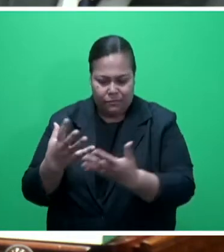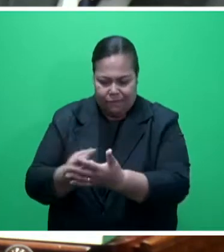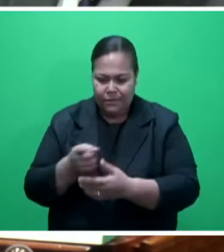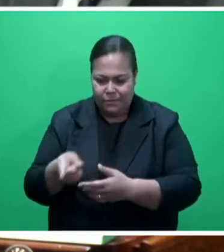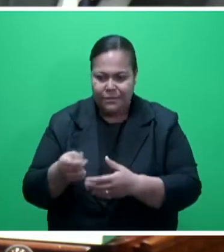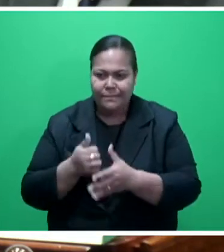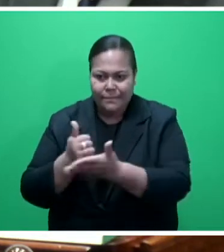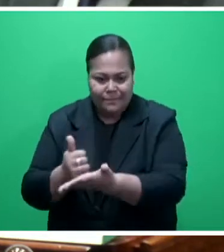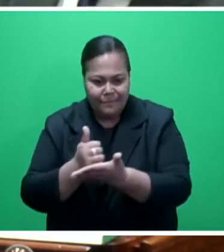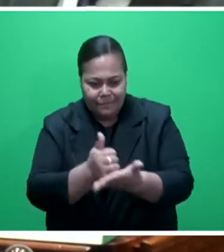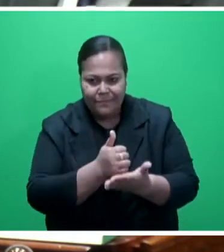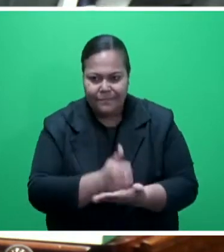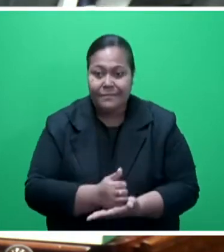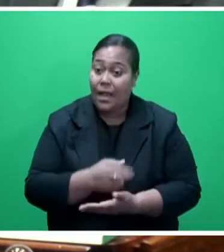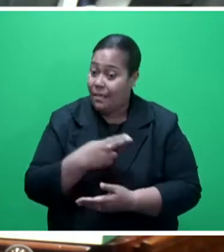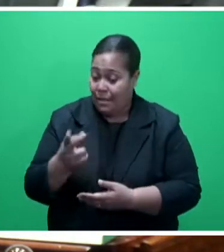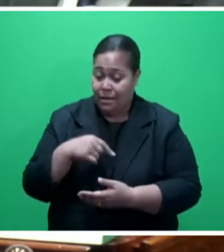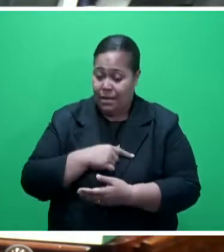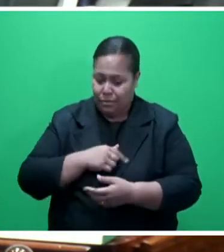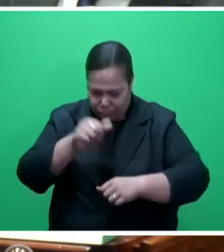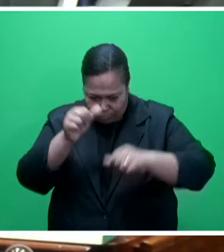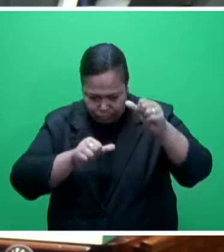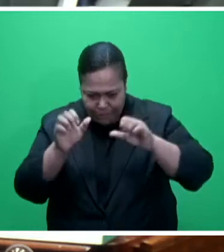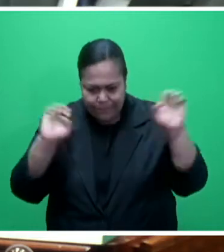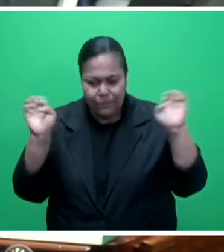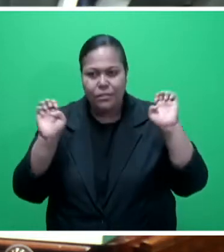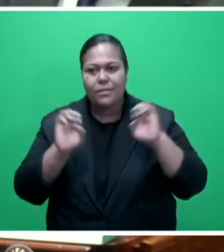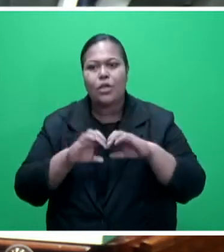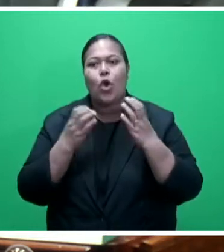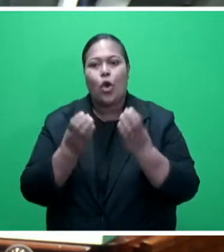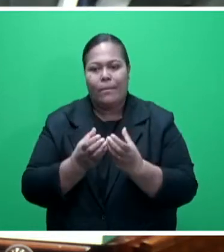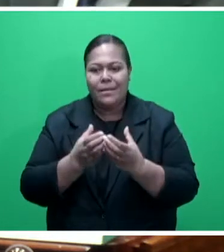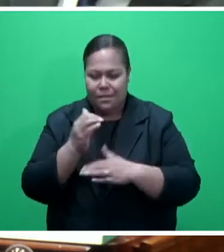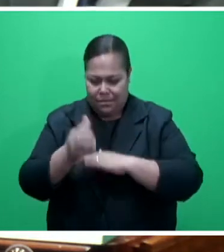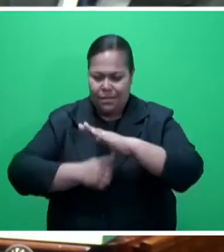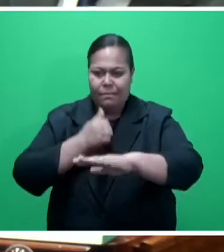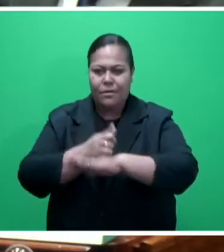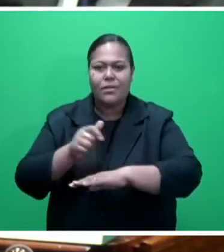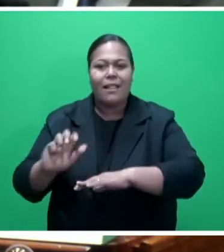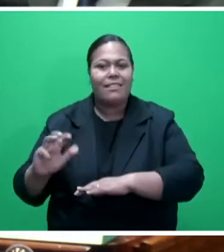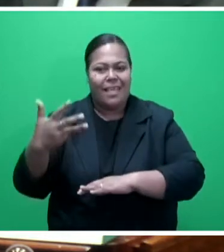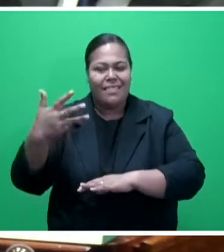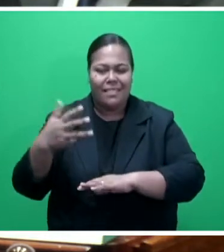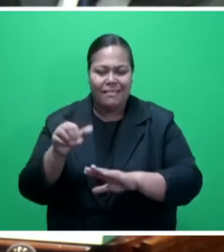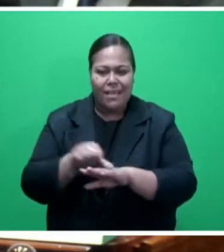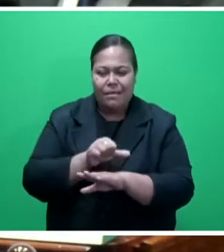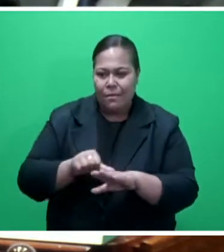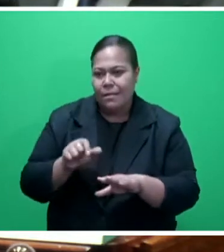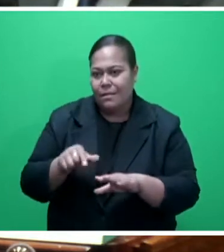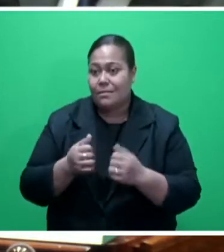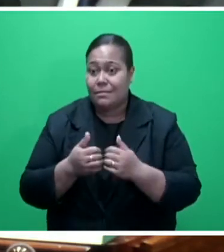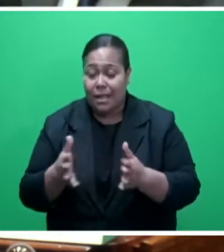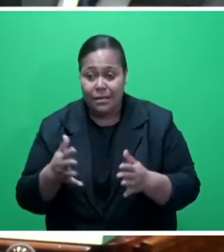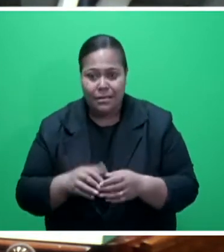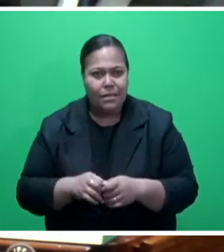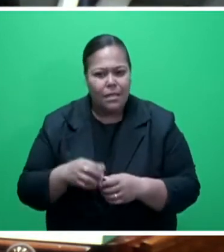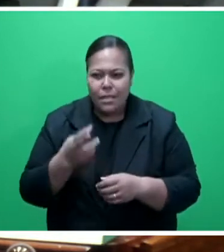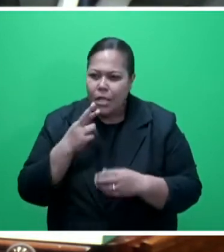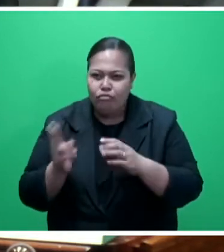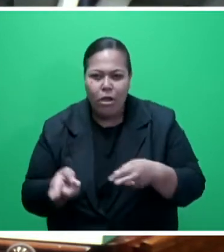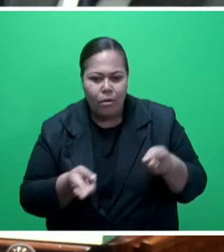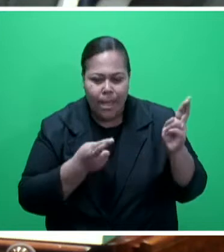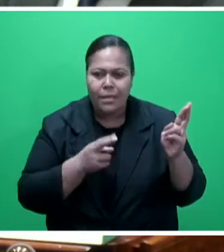information, Mr. Speaker, sir, was analyzed by the emergency committee that convened on the 9th of April and recommended for the worst affected areas to